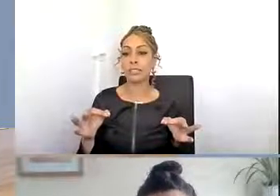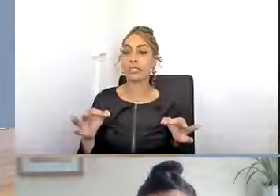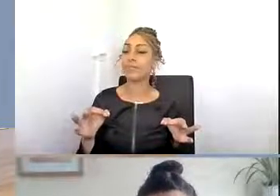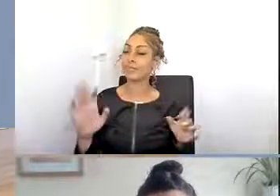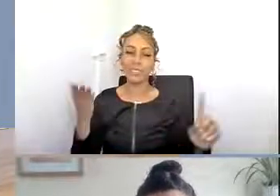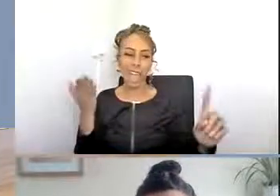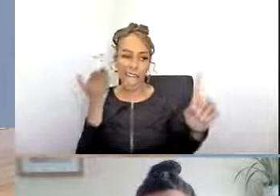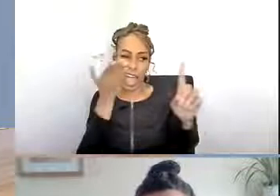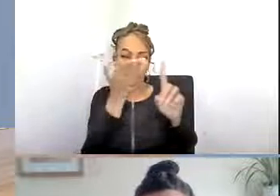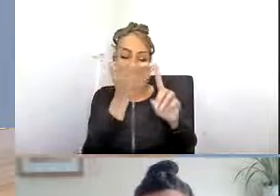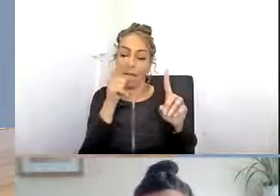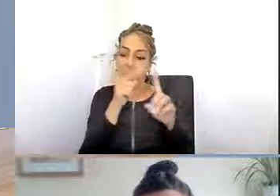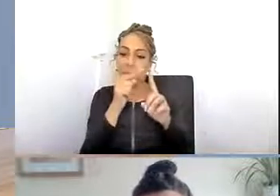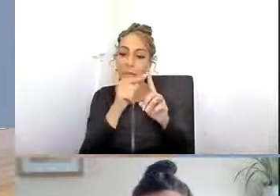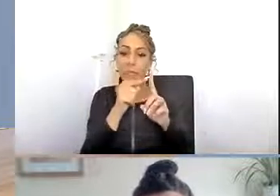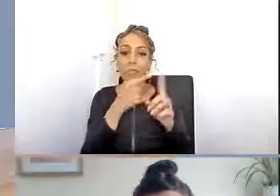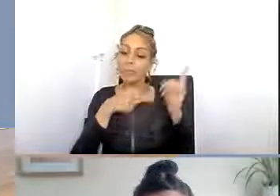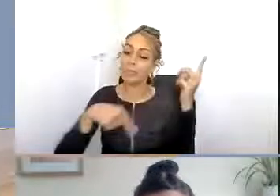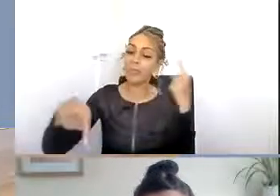as well, and that's really to